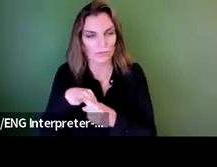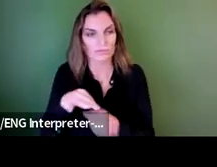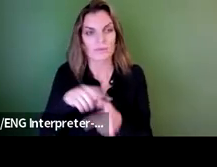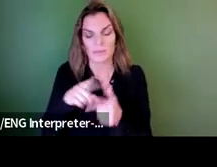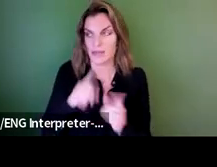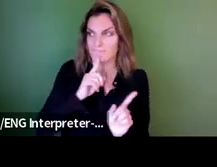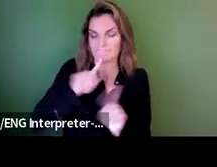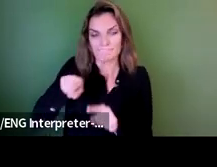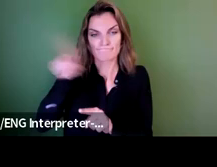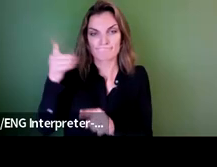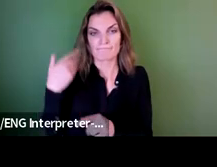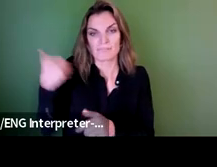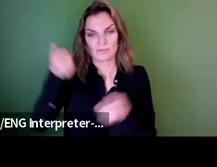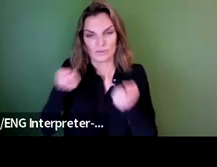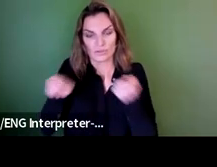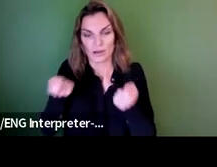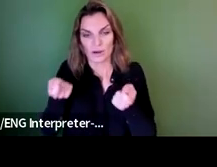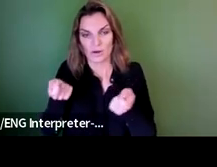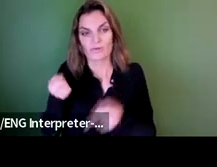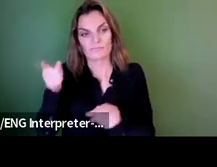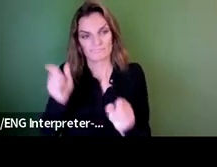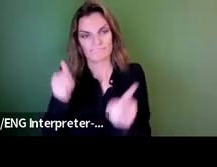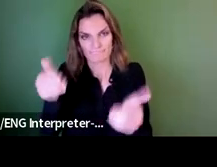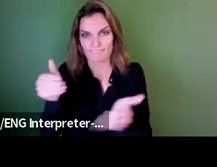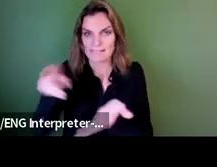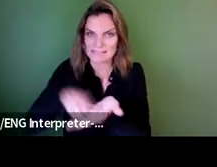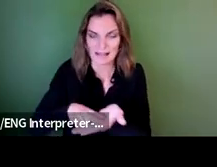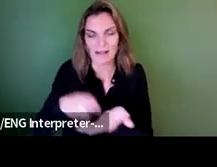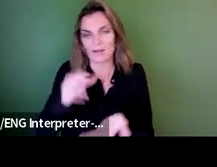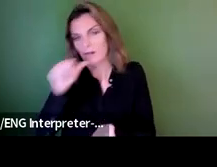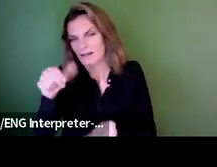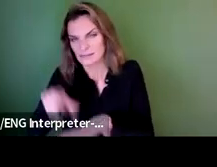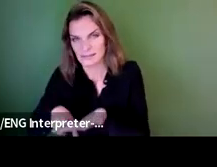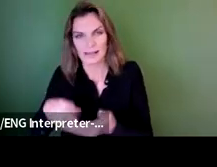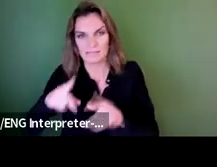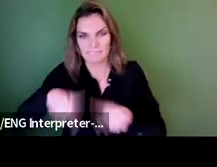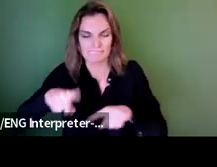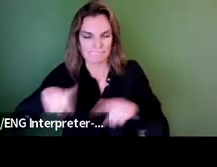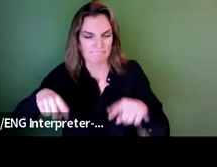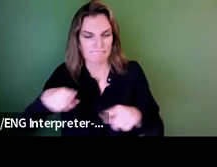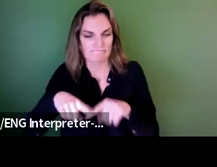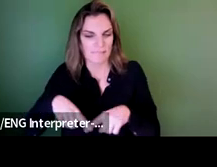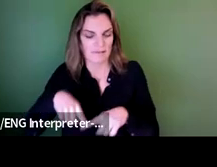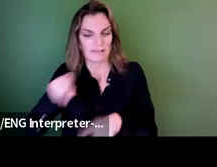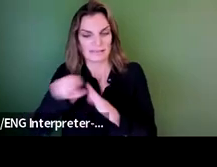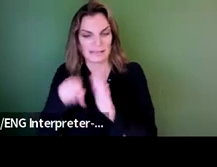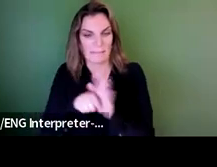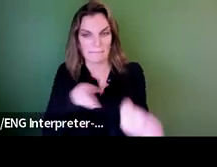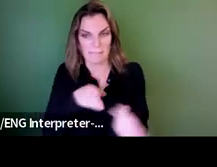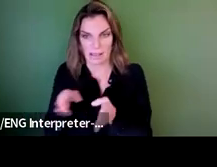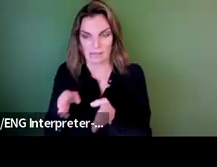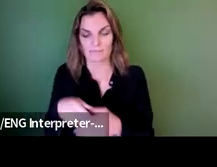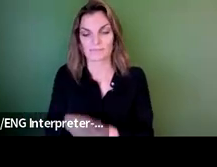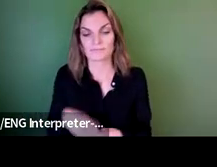chair to sign or not sign or whatever action it might be on the state plan. The director of the DSE